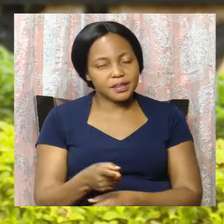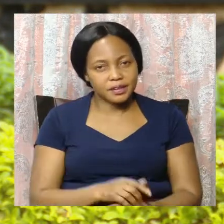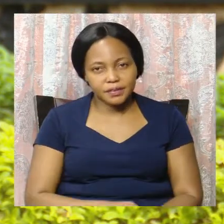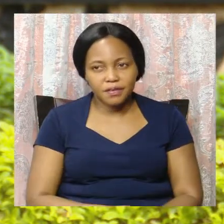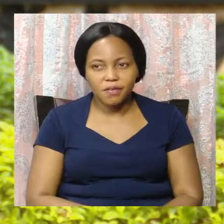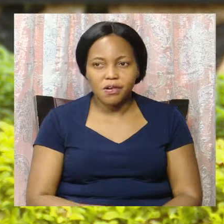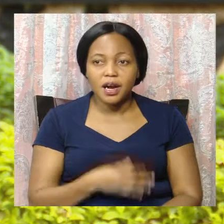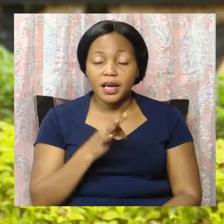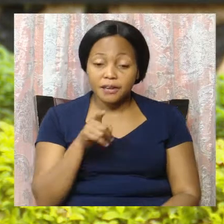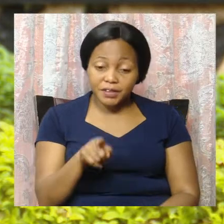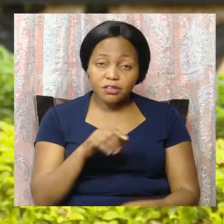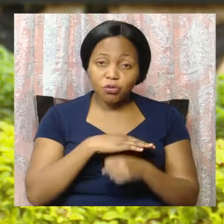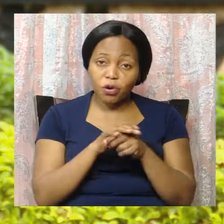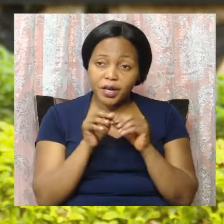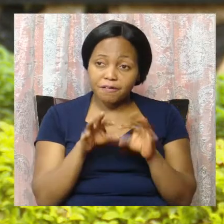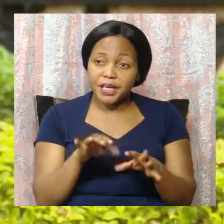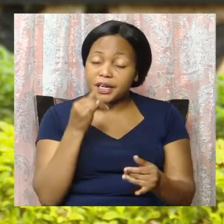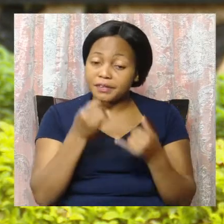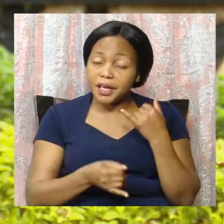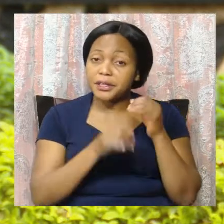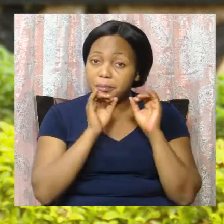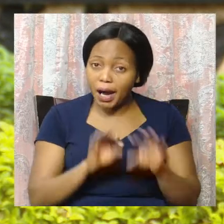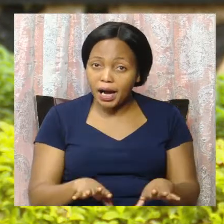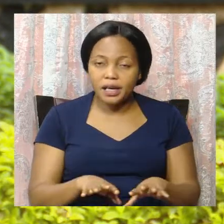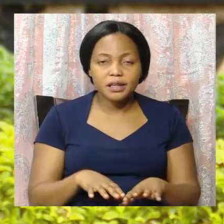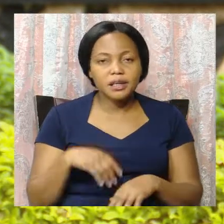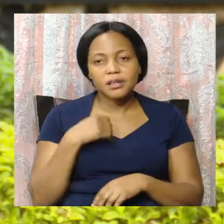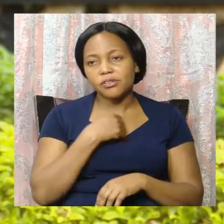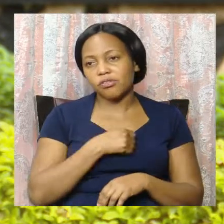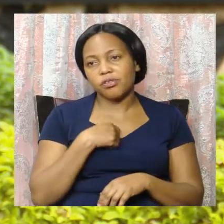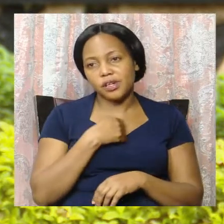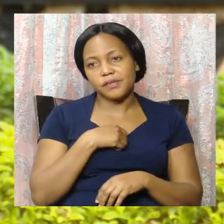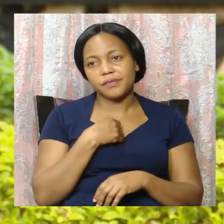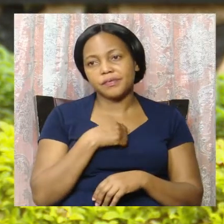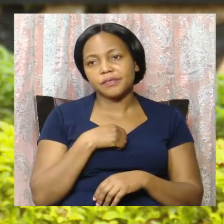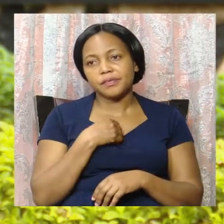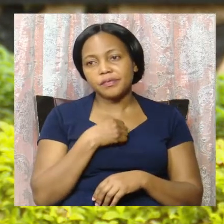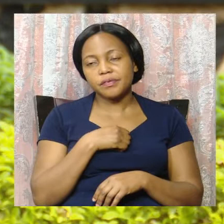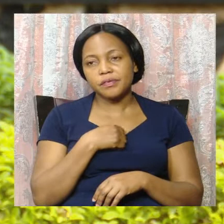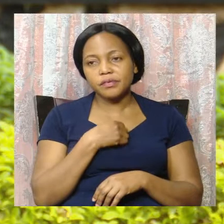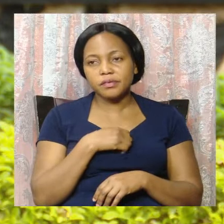I have realized, if this COVID is not ended up soon,